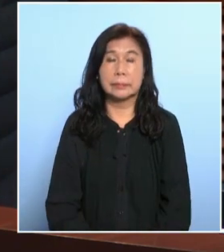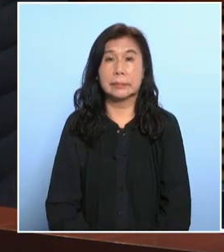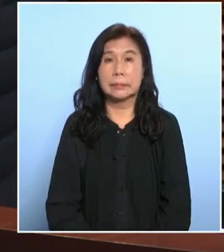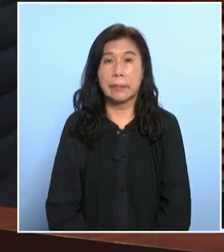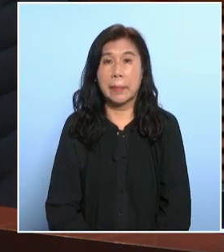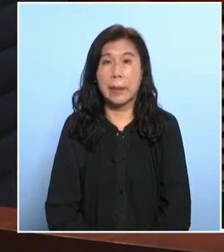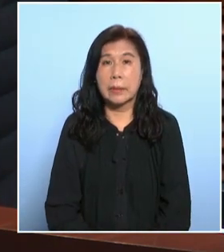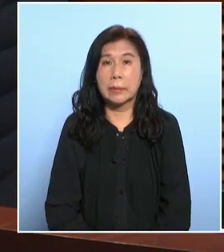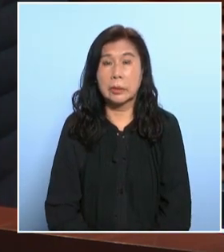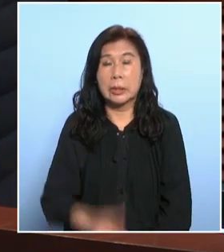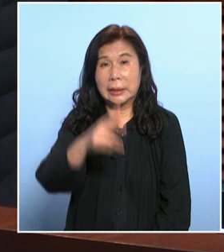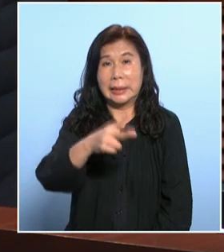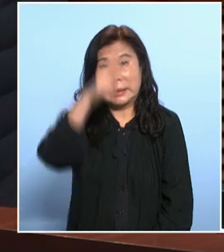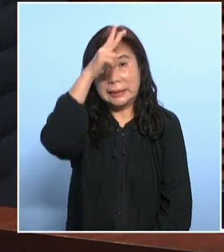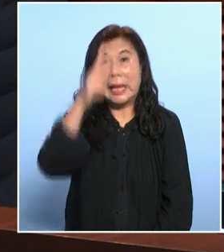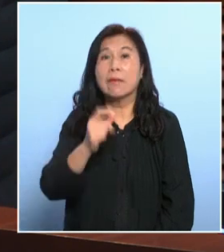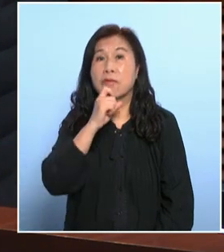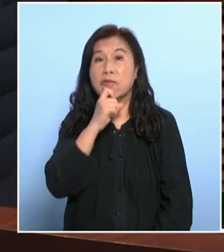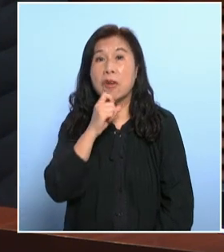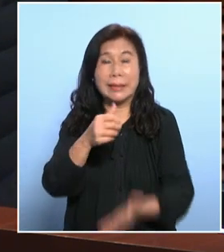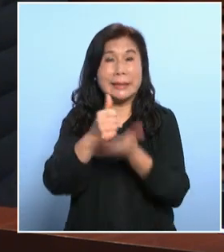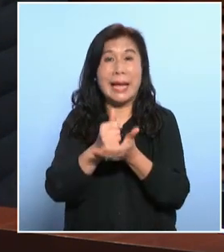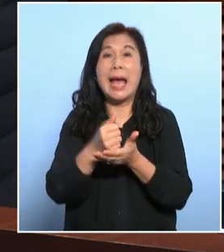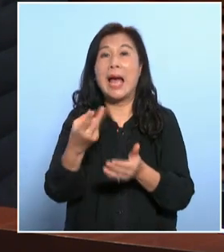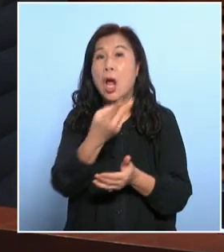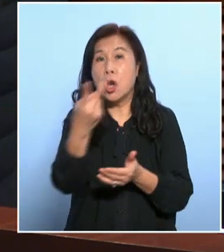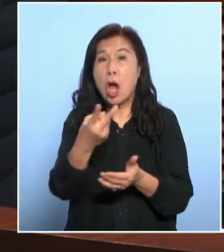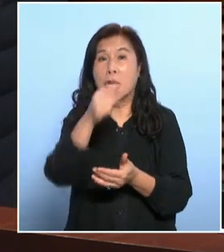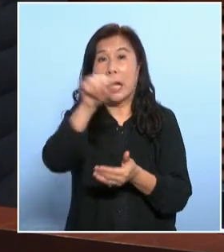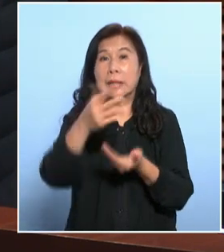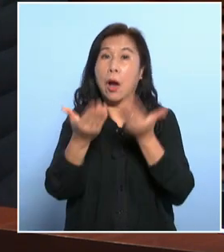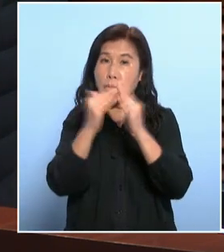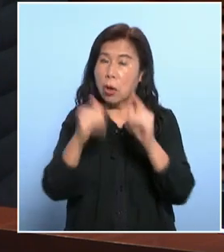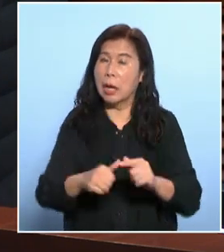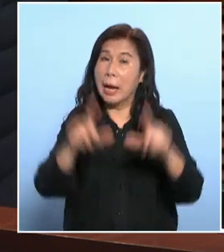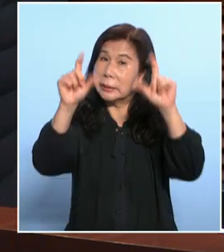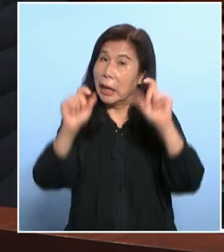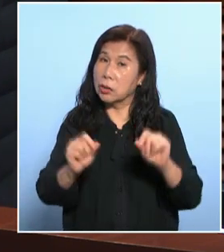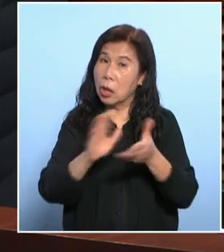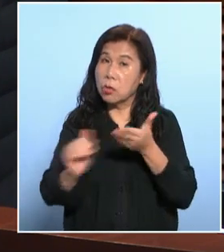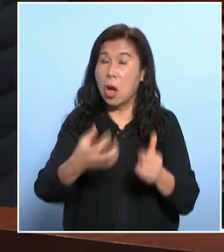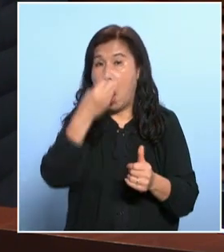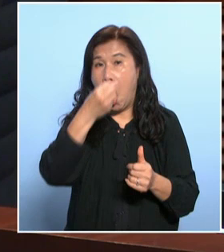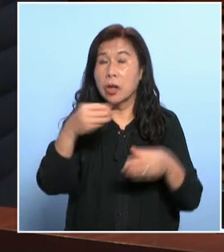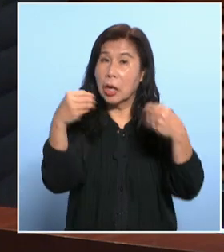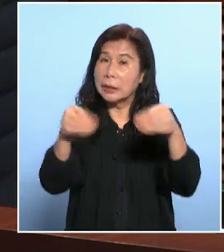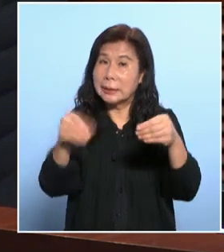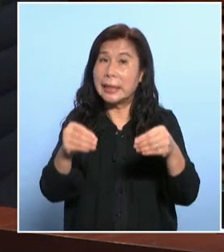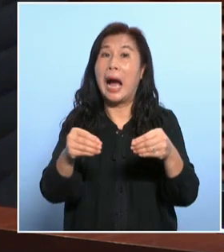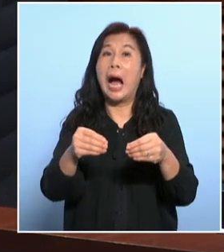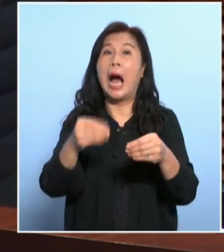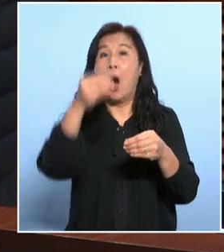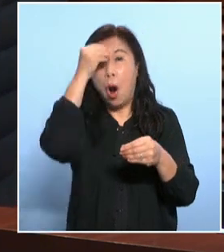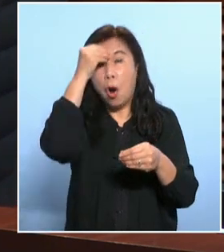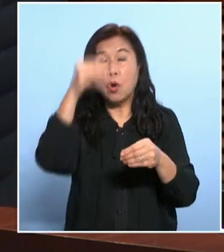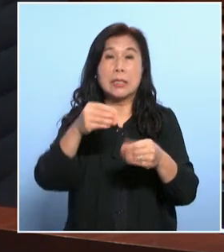money to train local doctors. I hope that the administration can invite the 2 medical schools in Hong